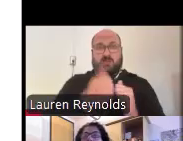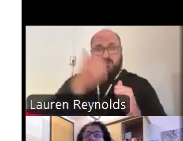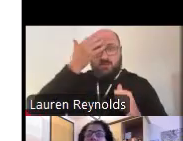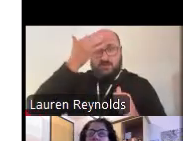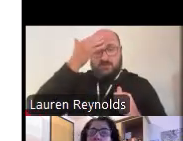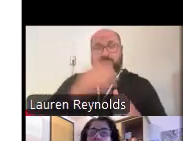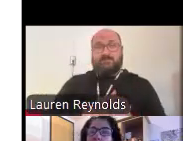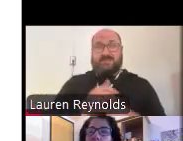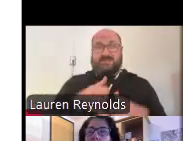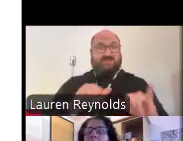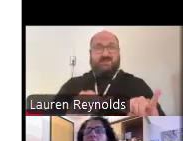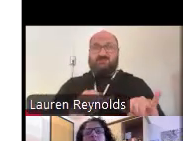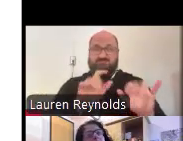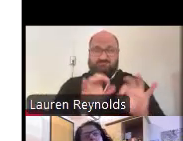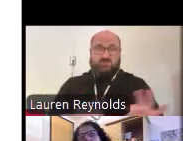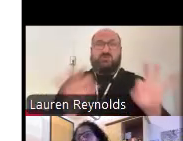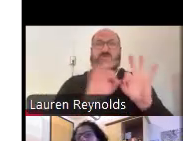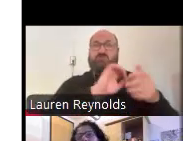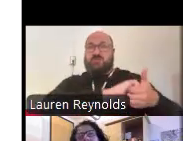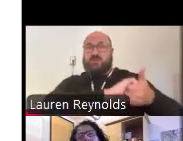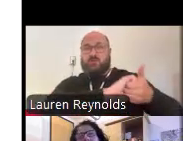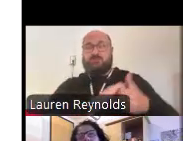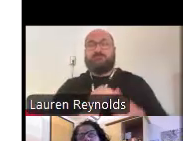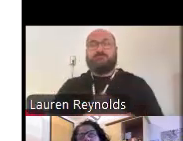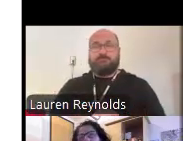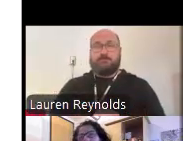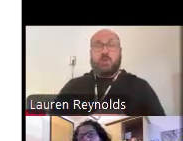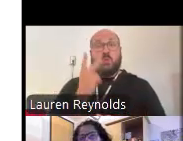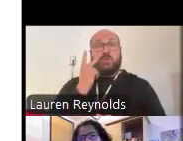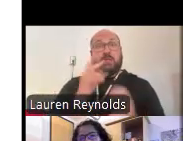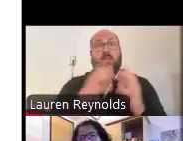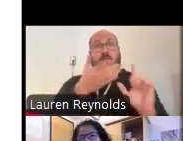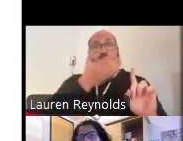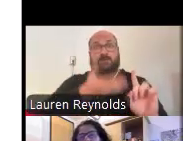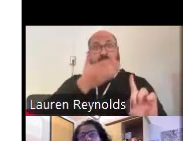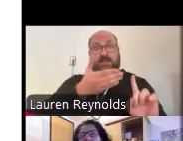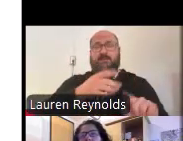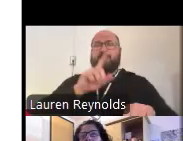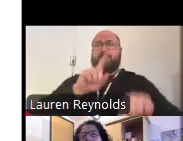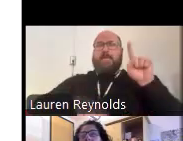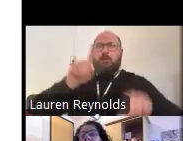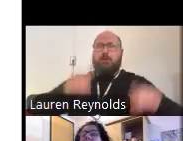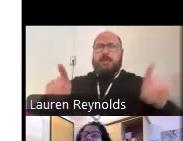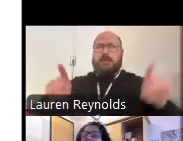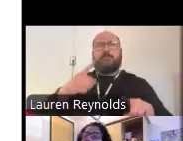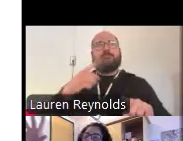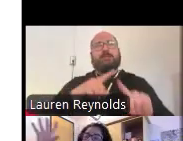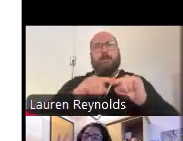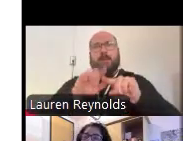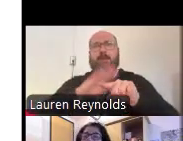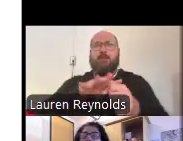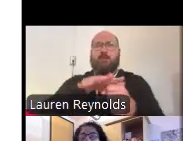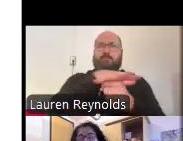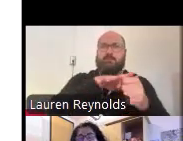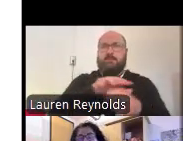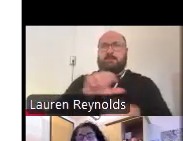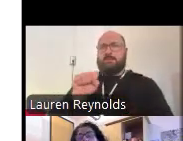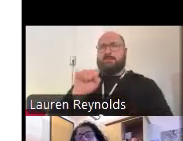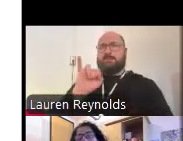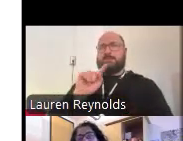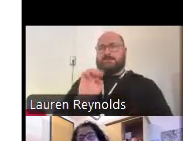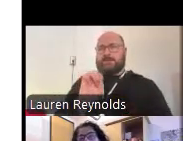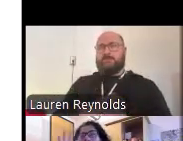collaborator for this work. We see a lot of prevalence that varies site to site, and that this